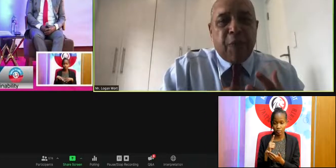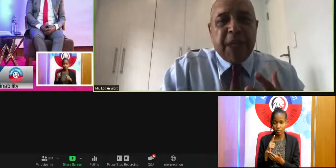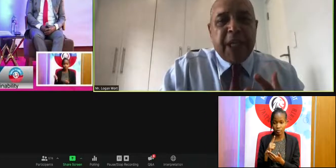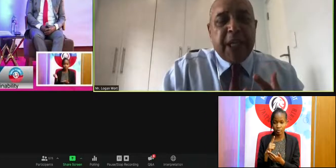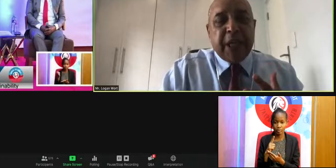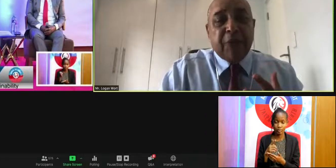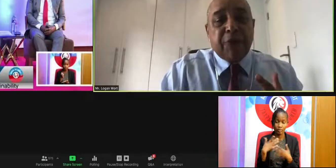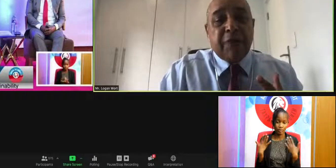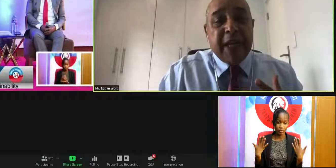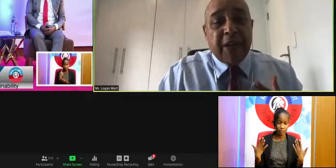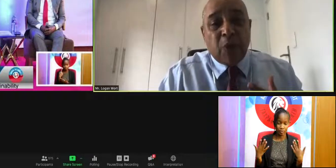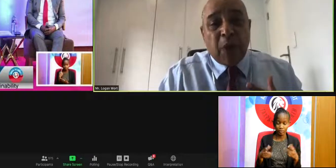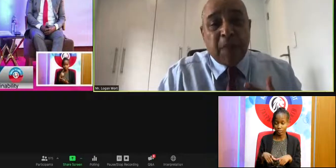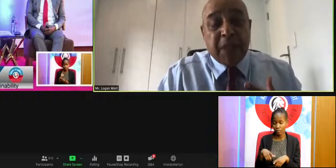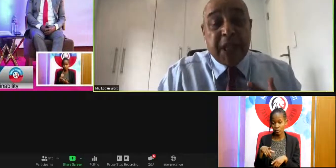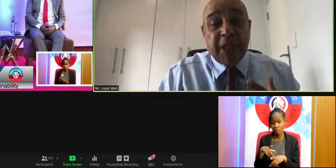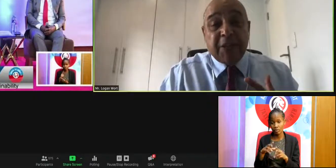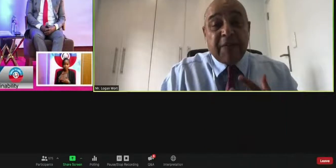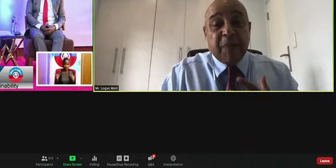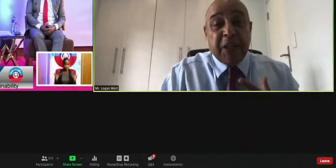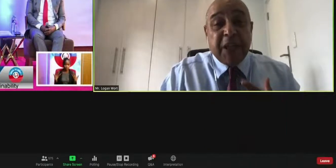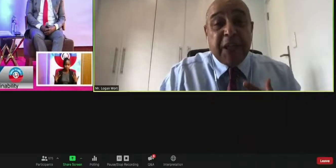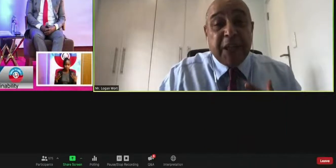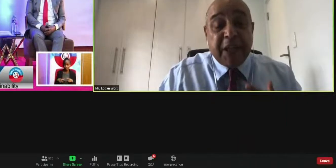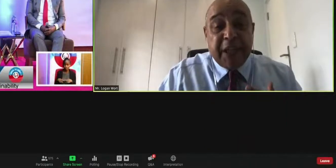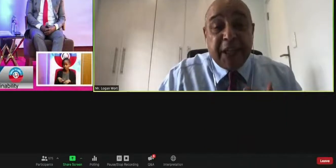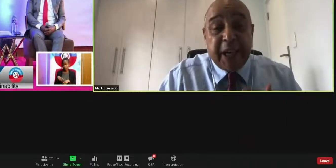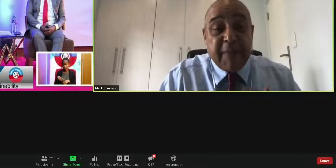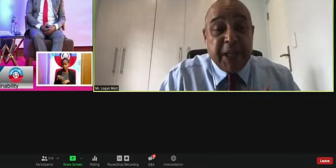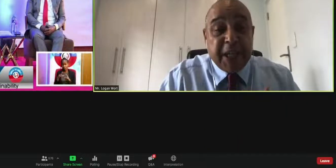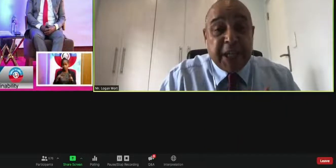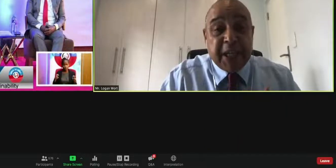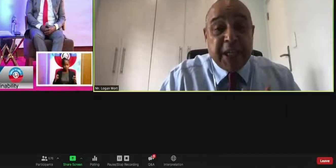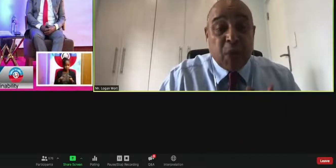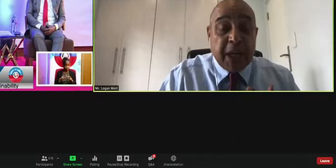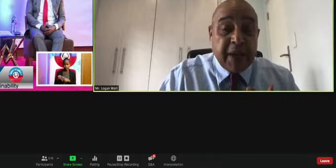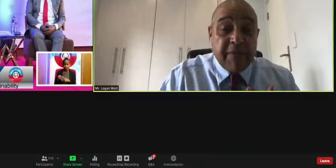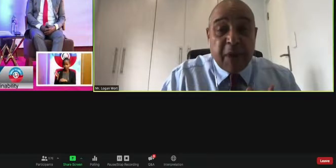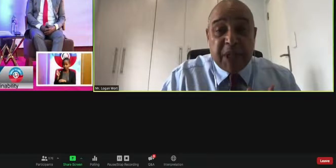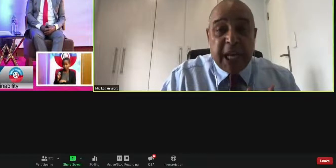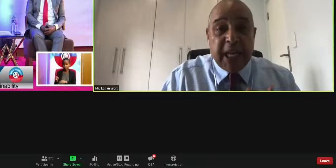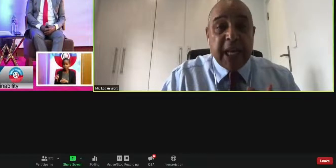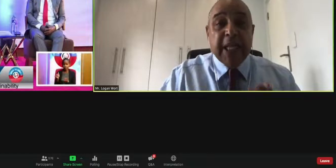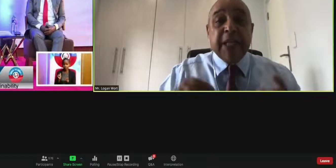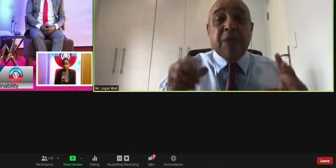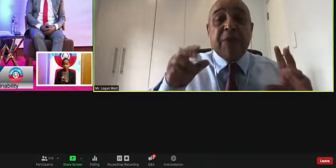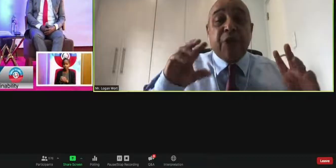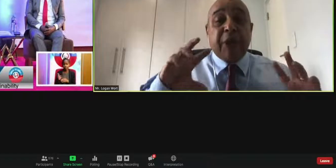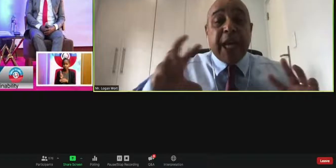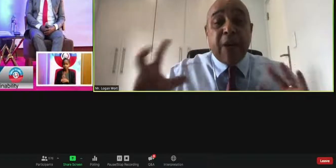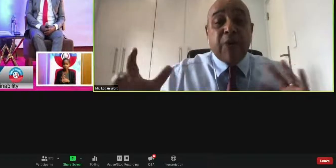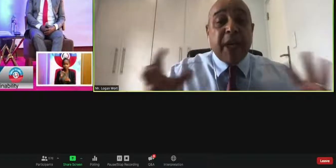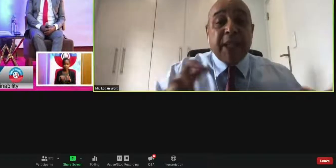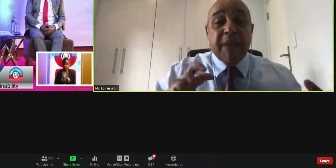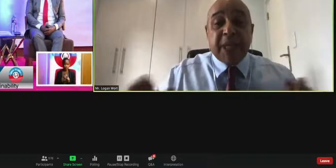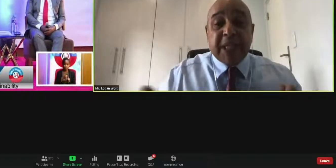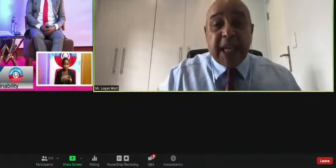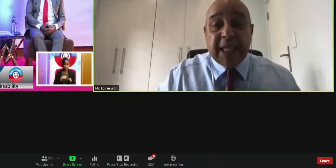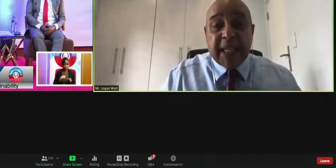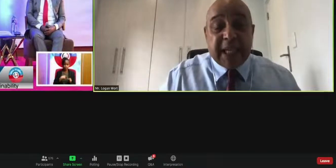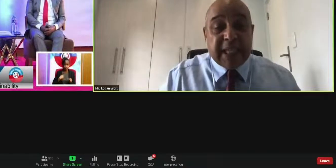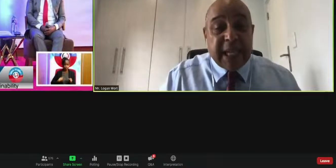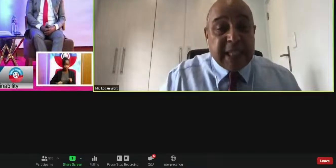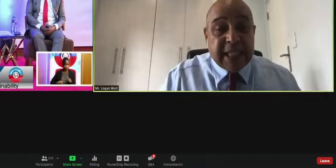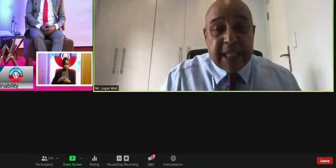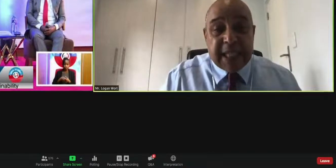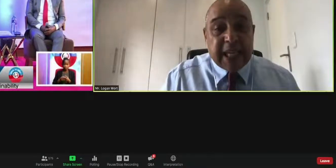can look for material to find out what percentage of that material really came internally and what came from China, so that you can allocate the